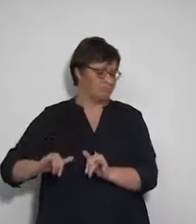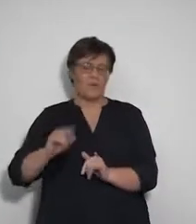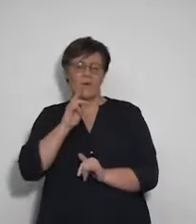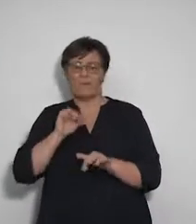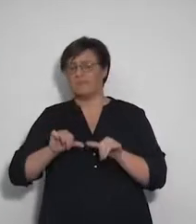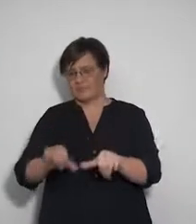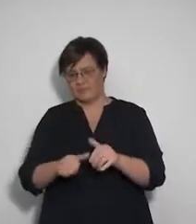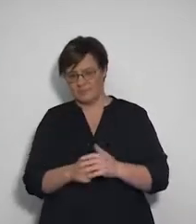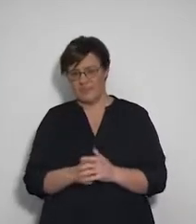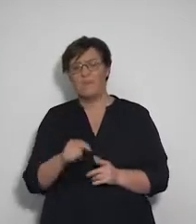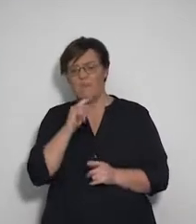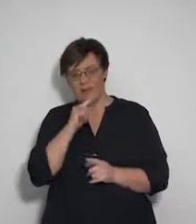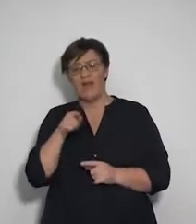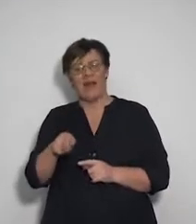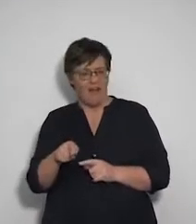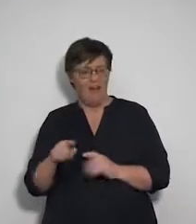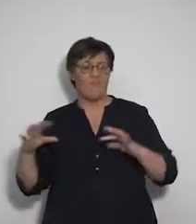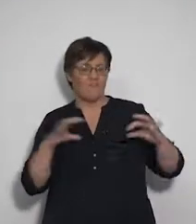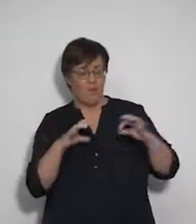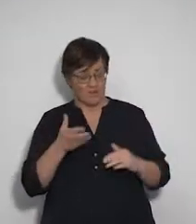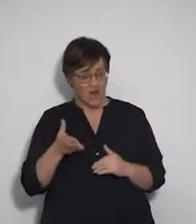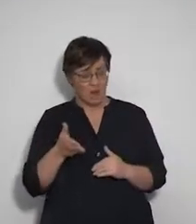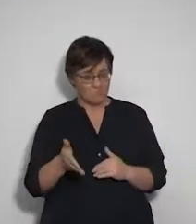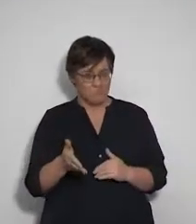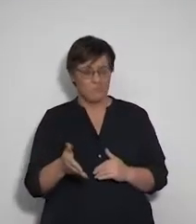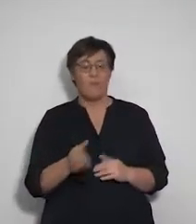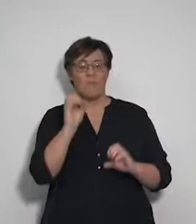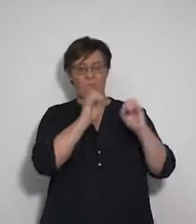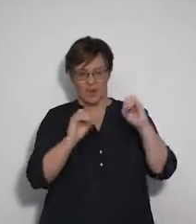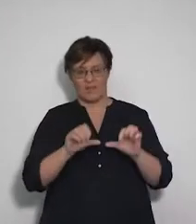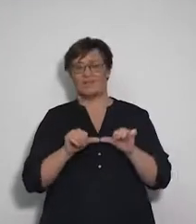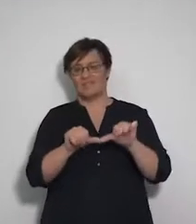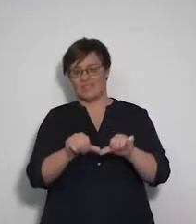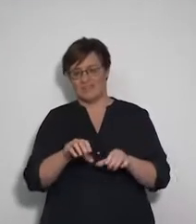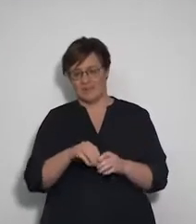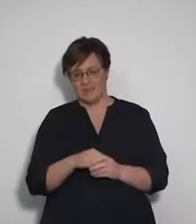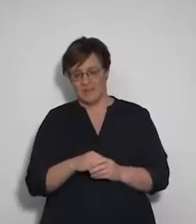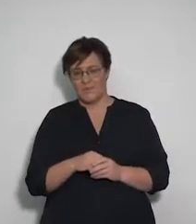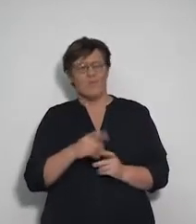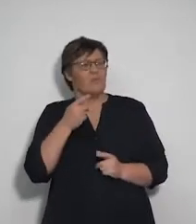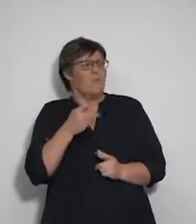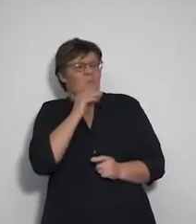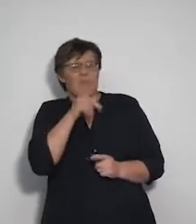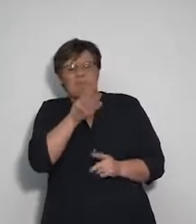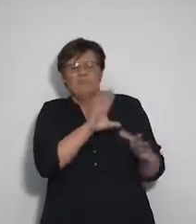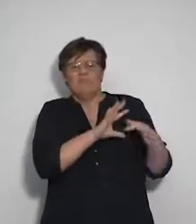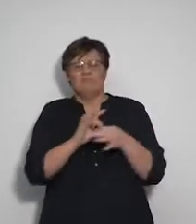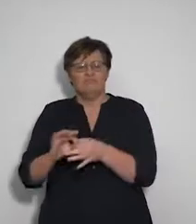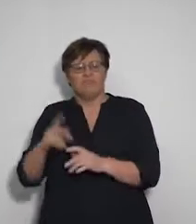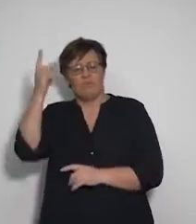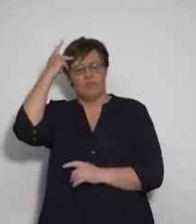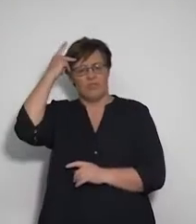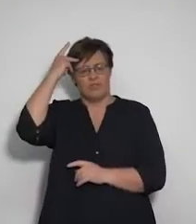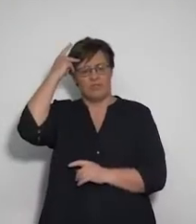appeals, to the forces that exist actually between the water molecules. Okay, so we are actually relating the